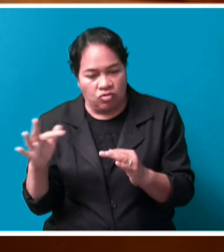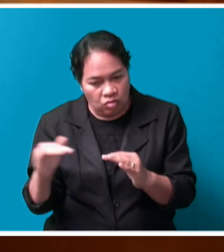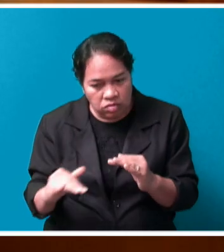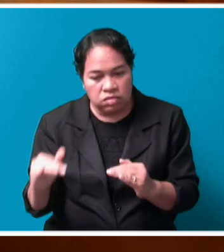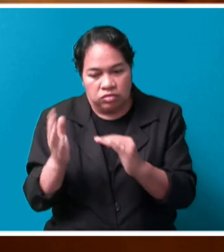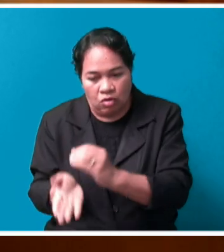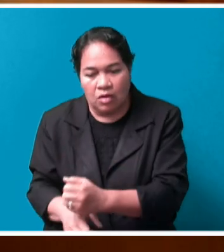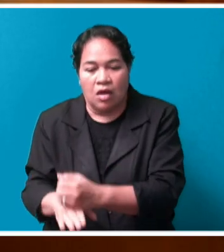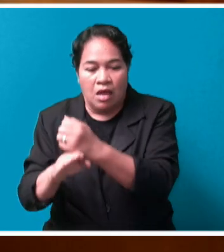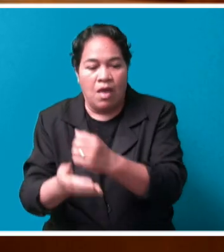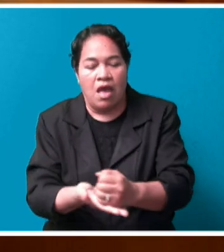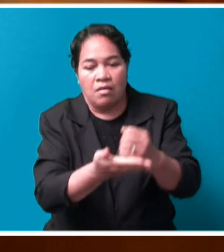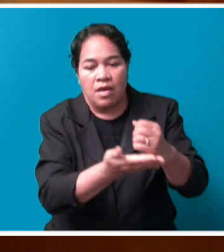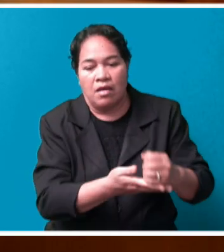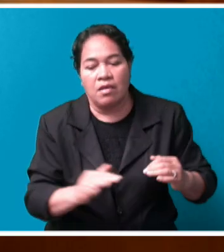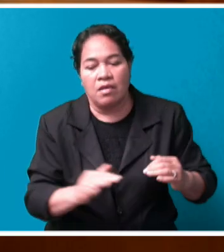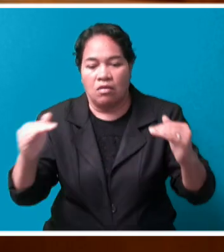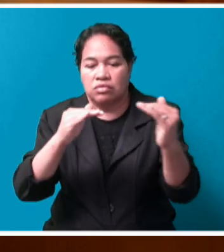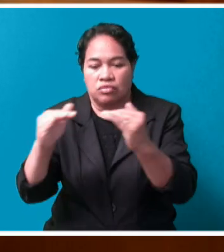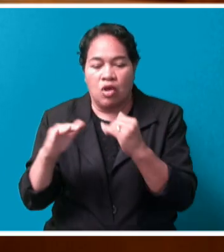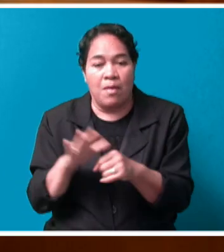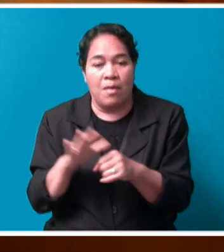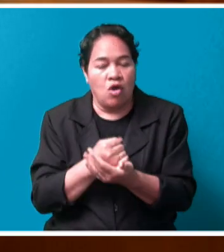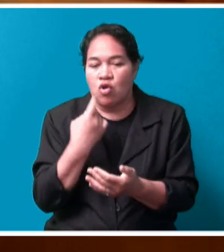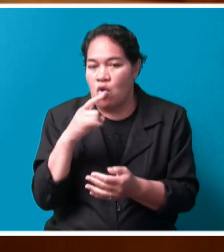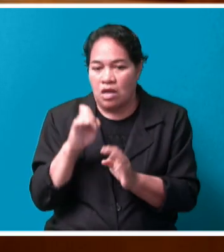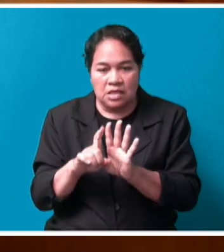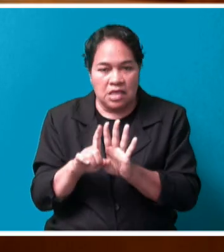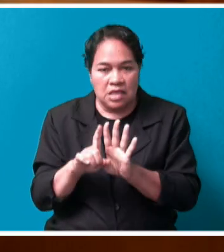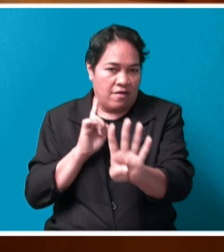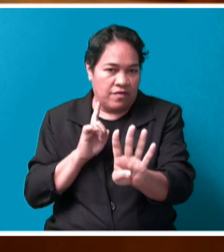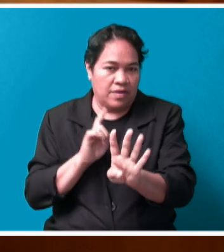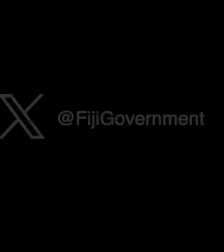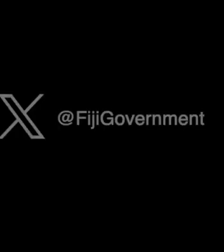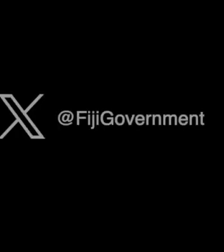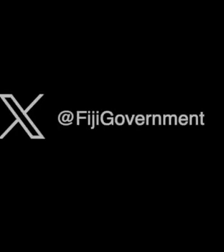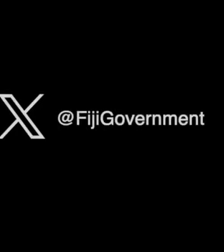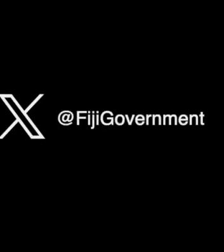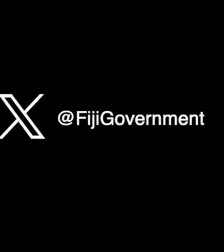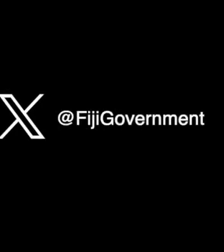community and no Fijian is left behind. Mr. Speaker, I thank you.